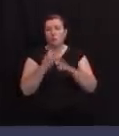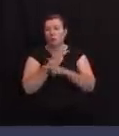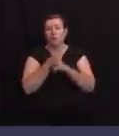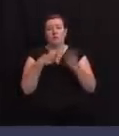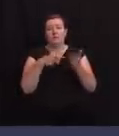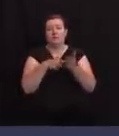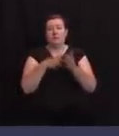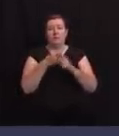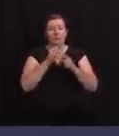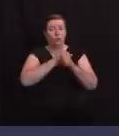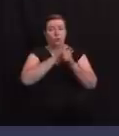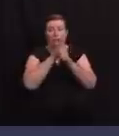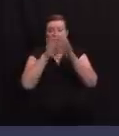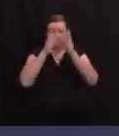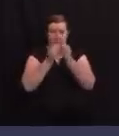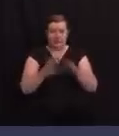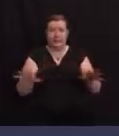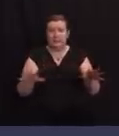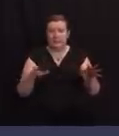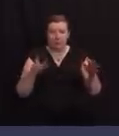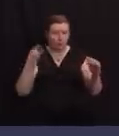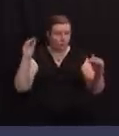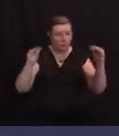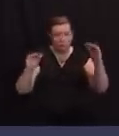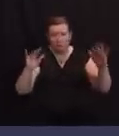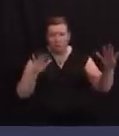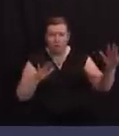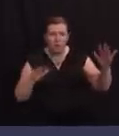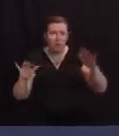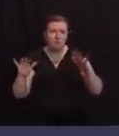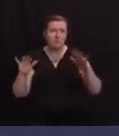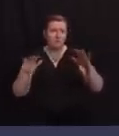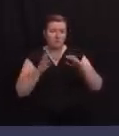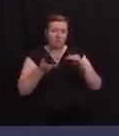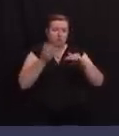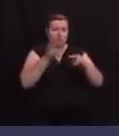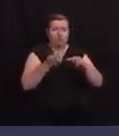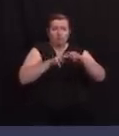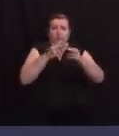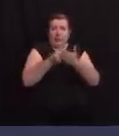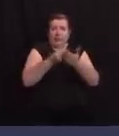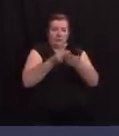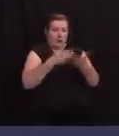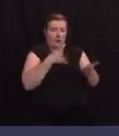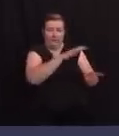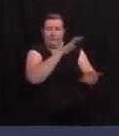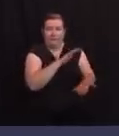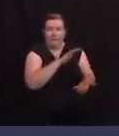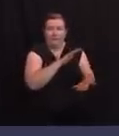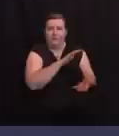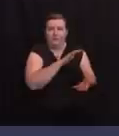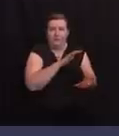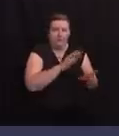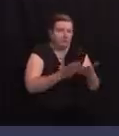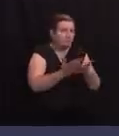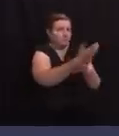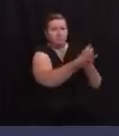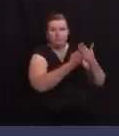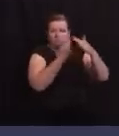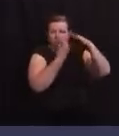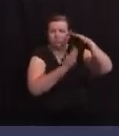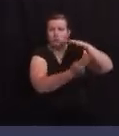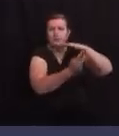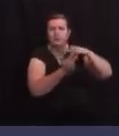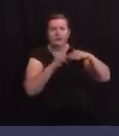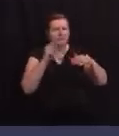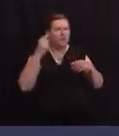And, as I mentioned, the surplus is significant. We've not been heroic in our revenue projections, as has been the case in the past,